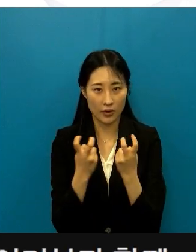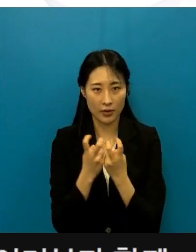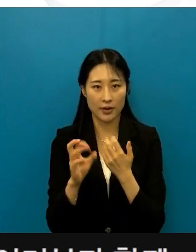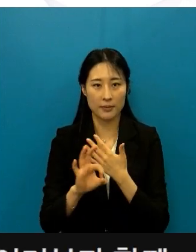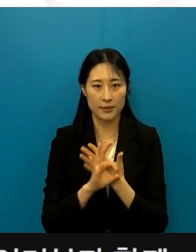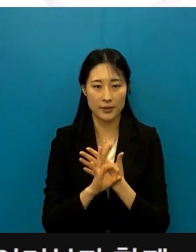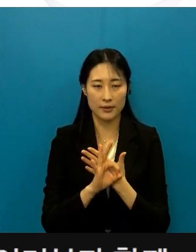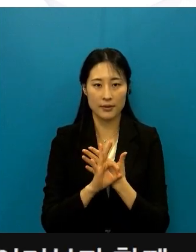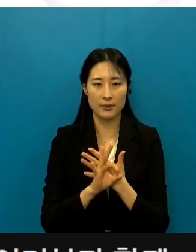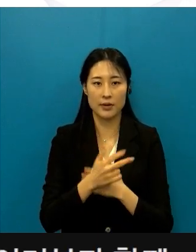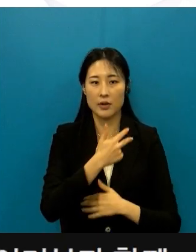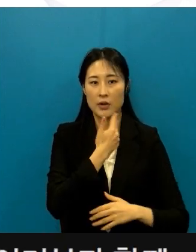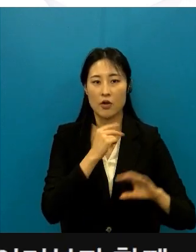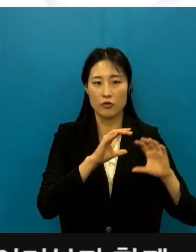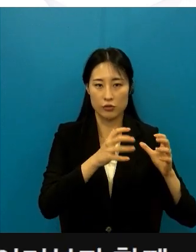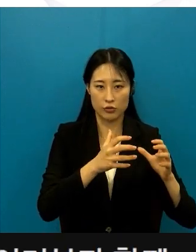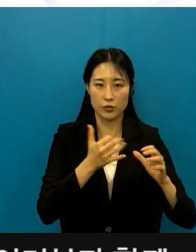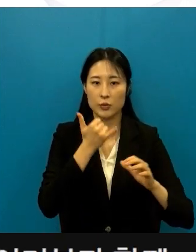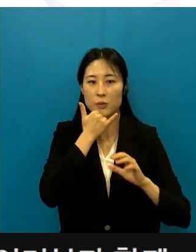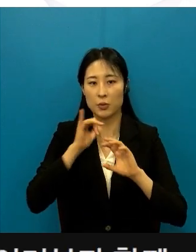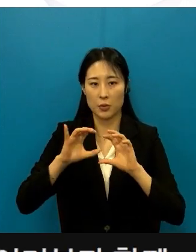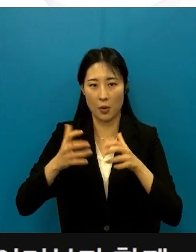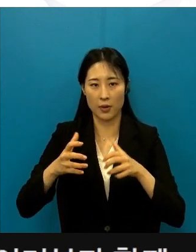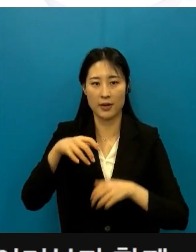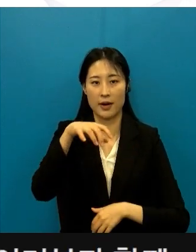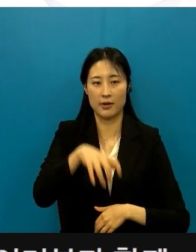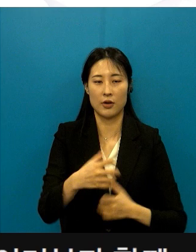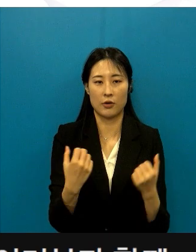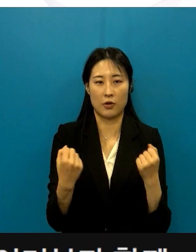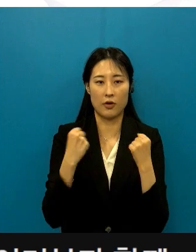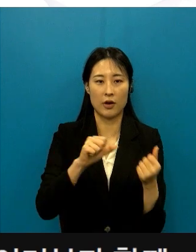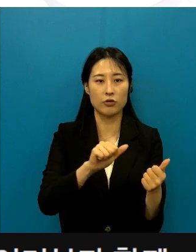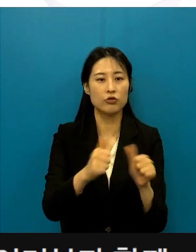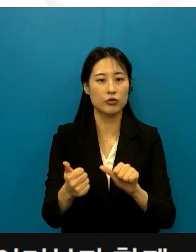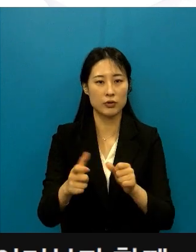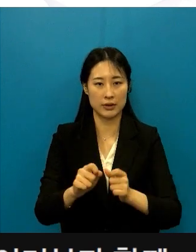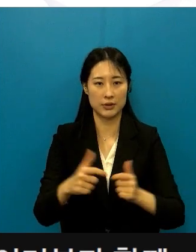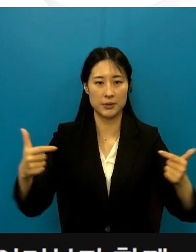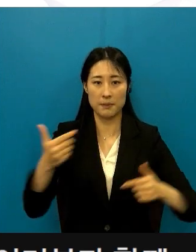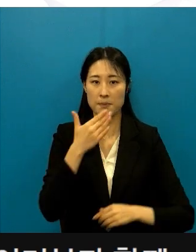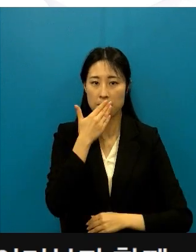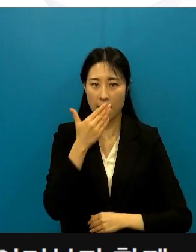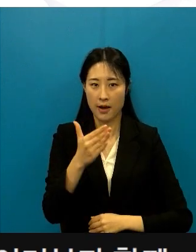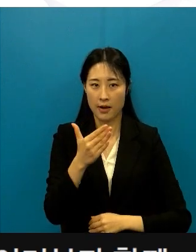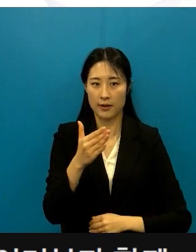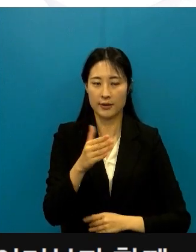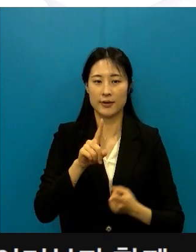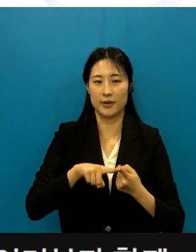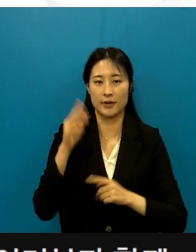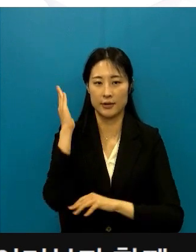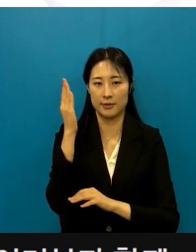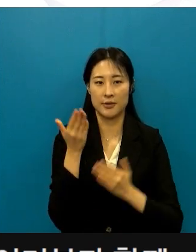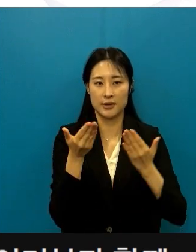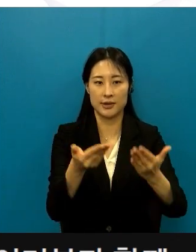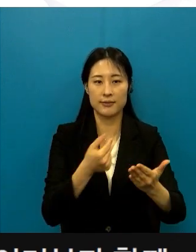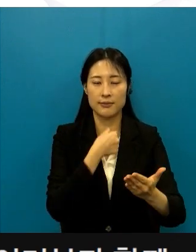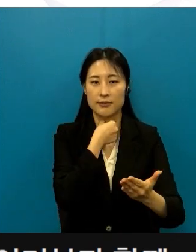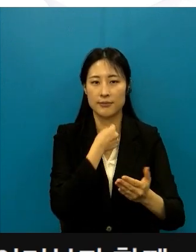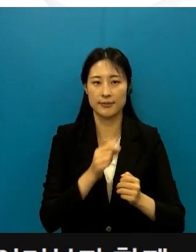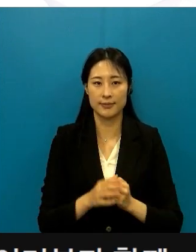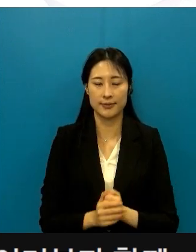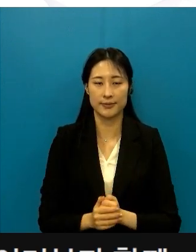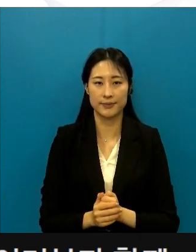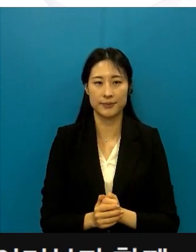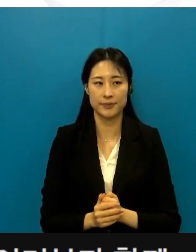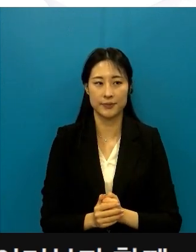Germany. And luckily, I decided to not speak about the same subject as Derya